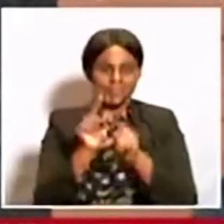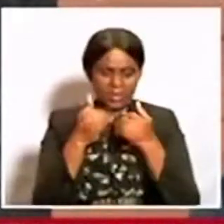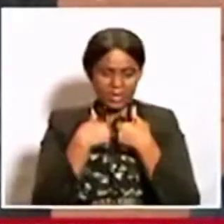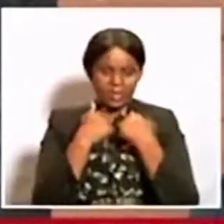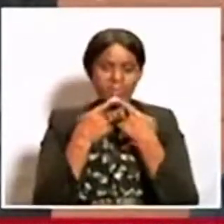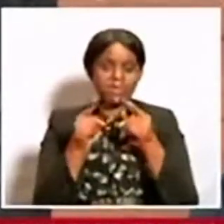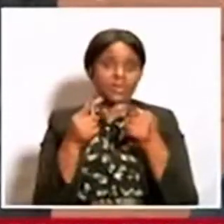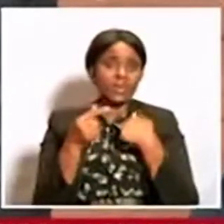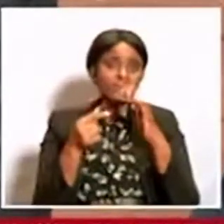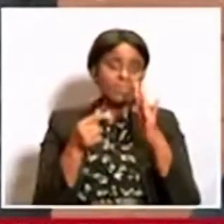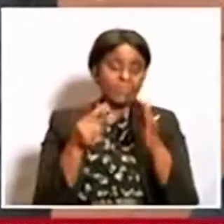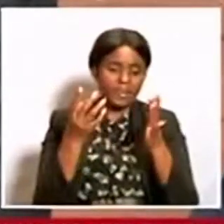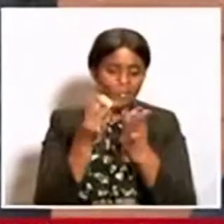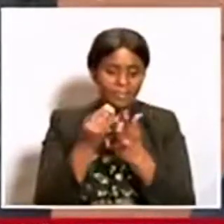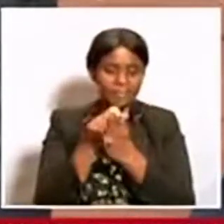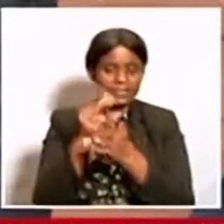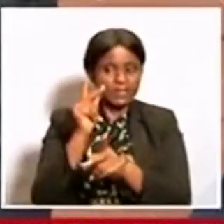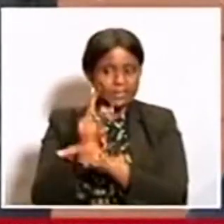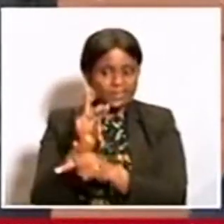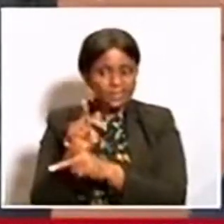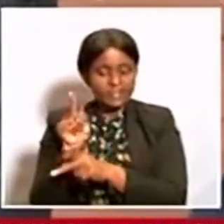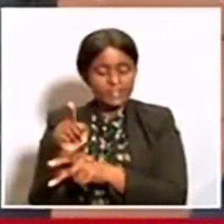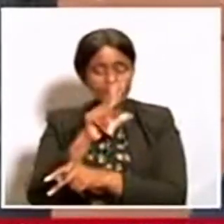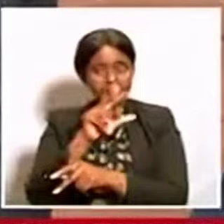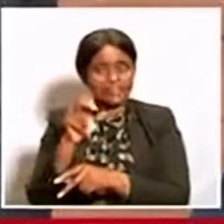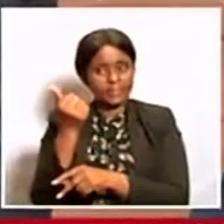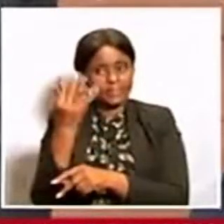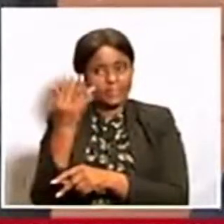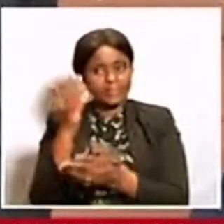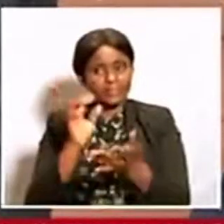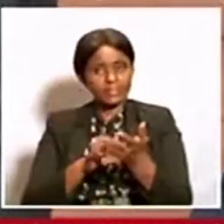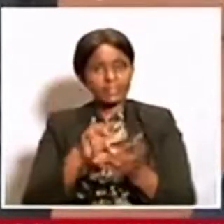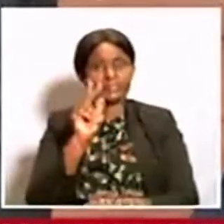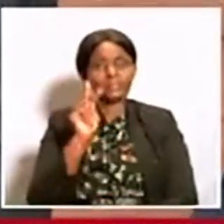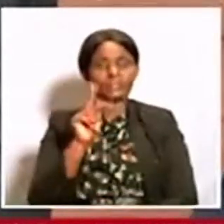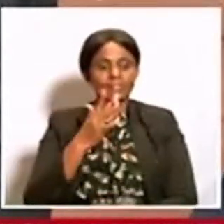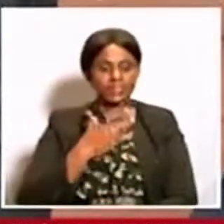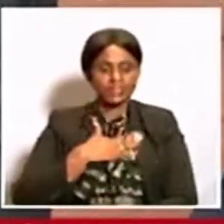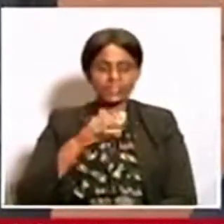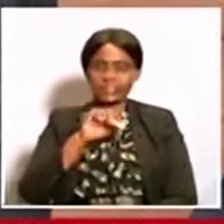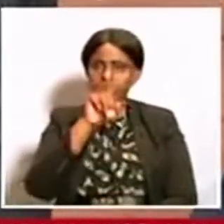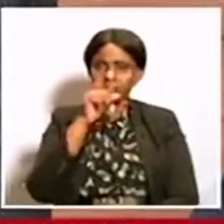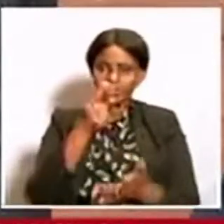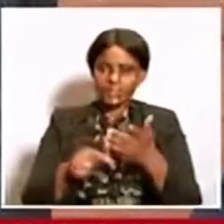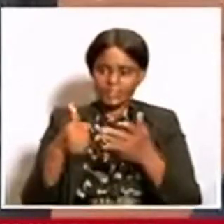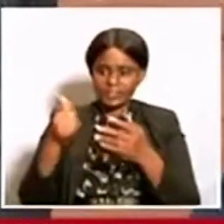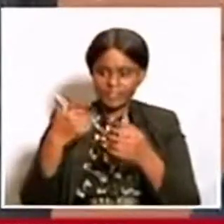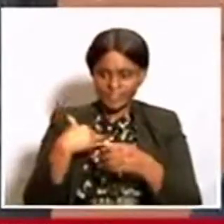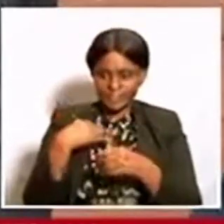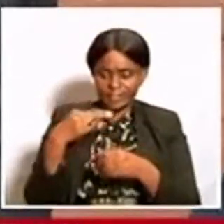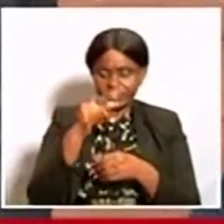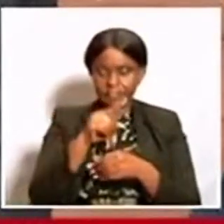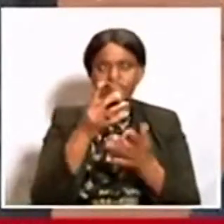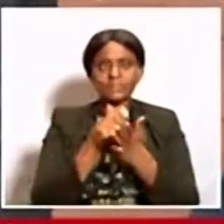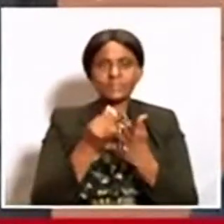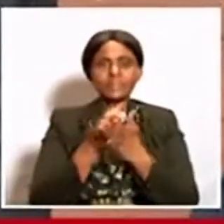variance, funds remaining of 314,000 kwacha. My question is, where have you applied these